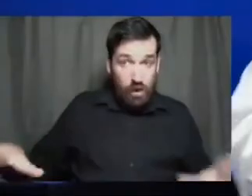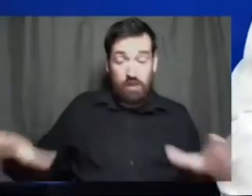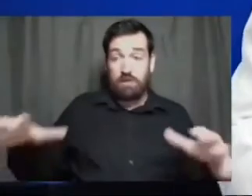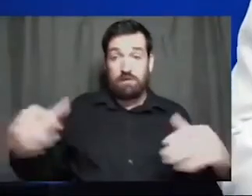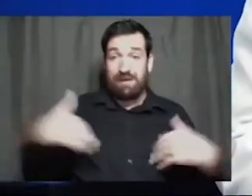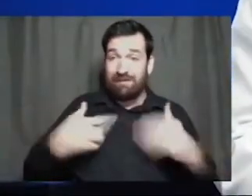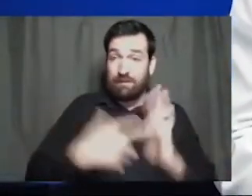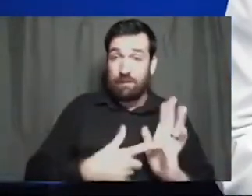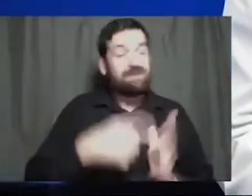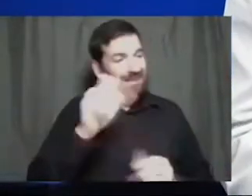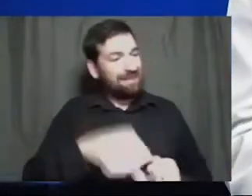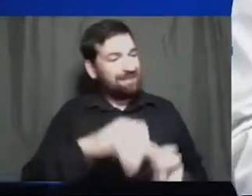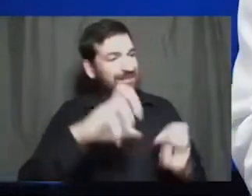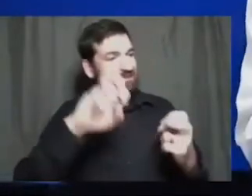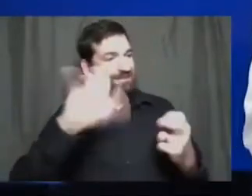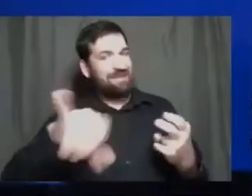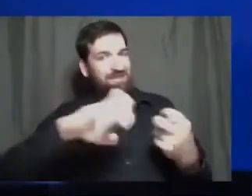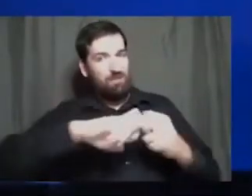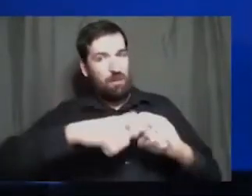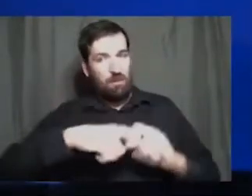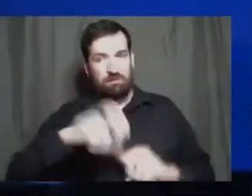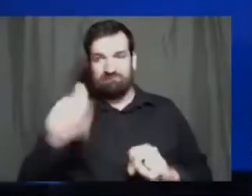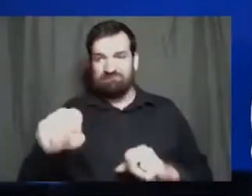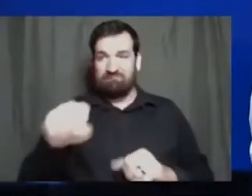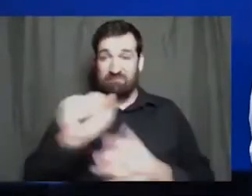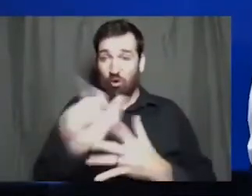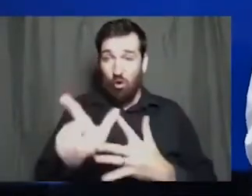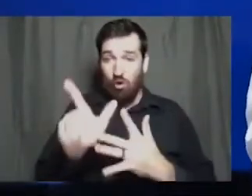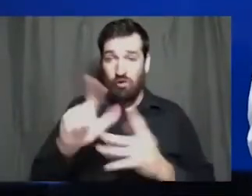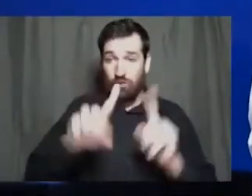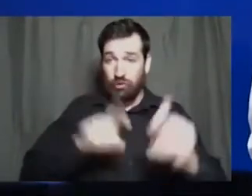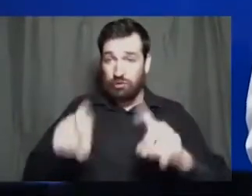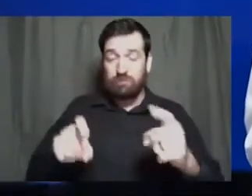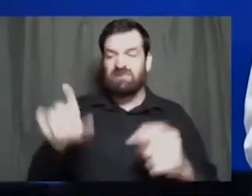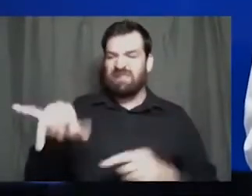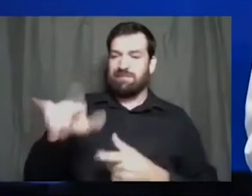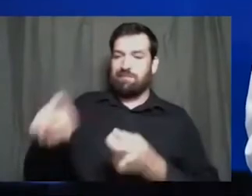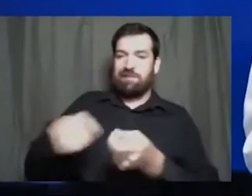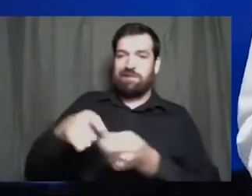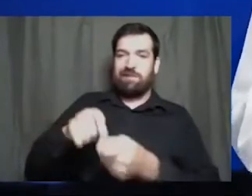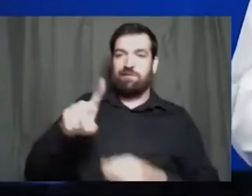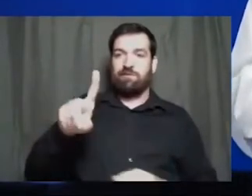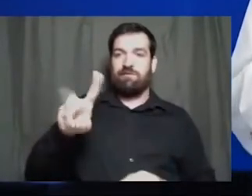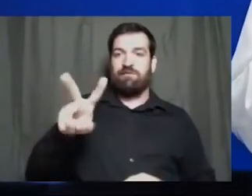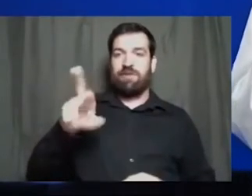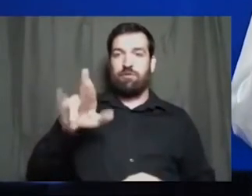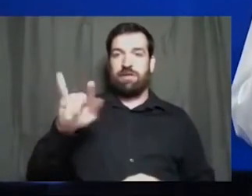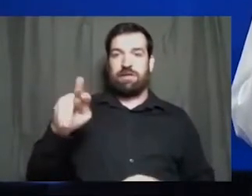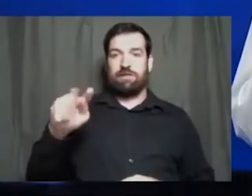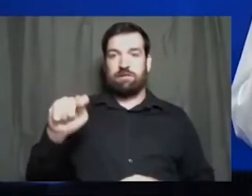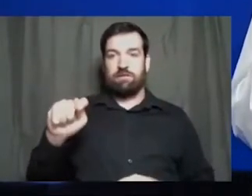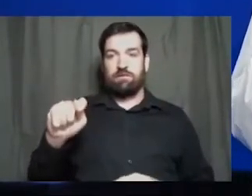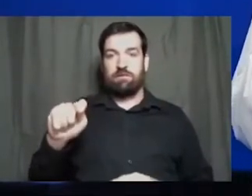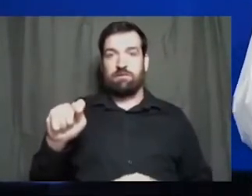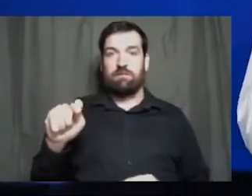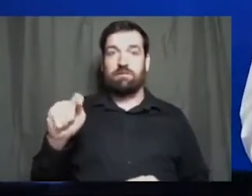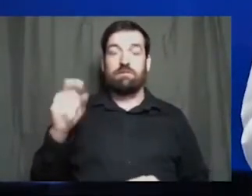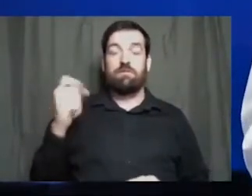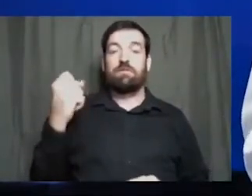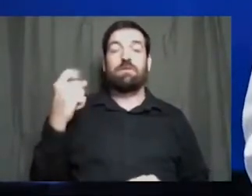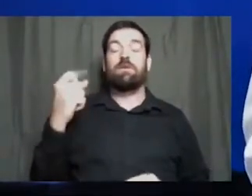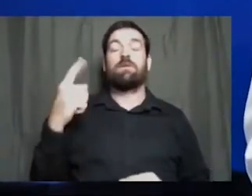Hawk, with this particular, with the Delta variant, is that the number of vaccine The number